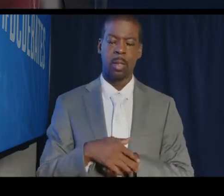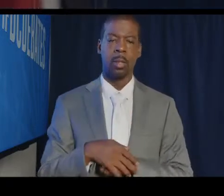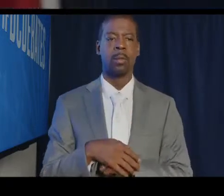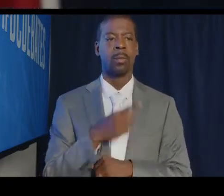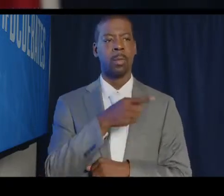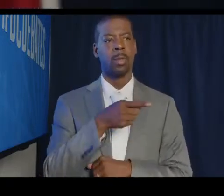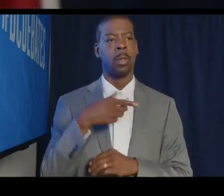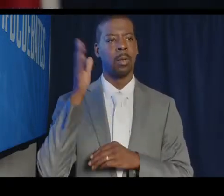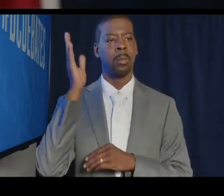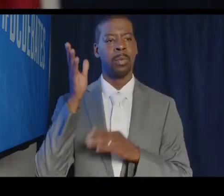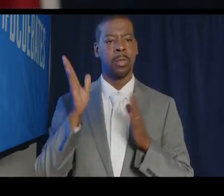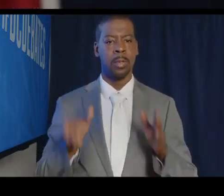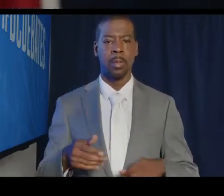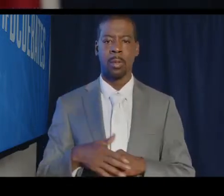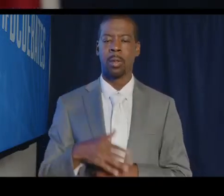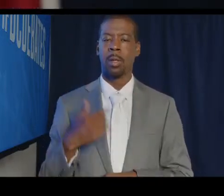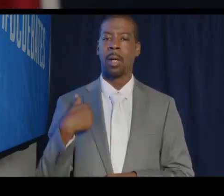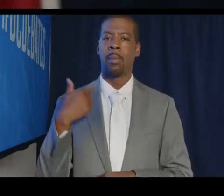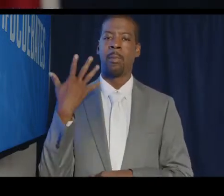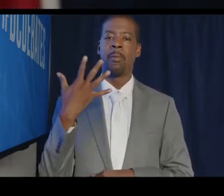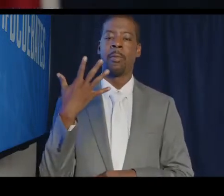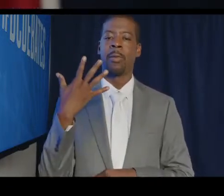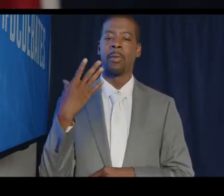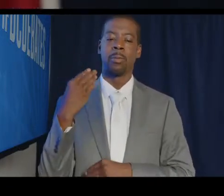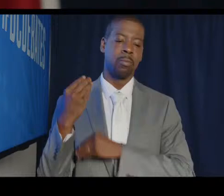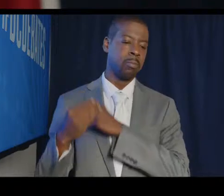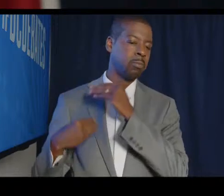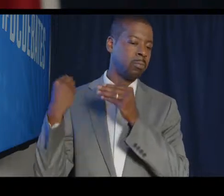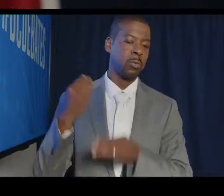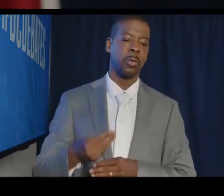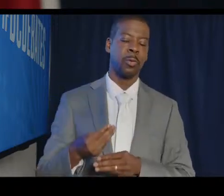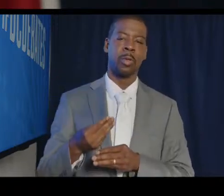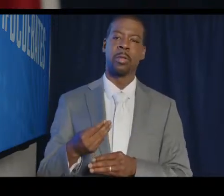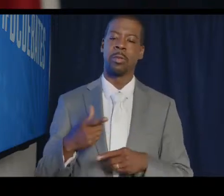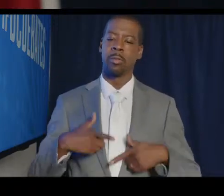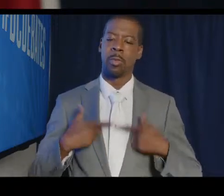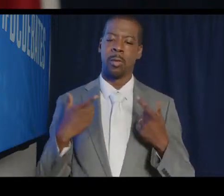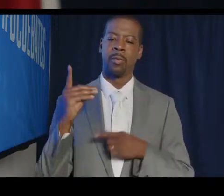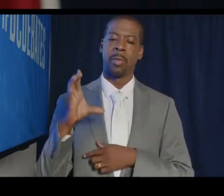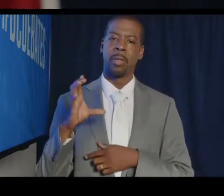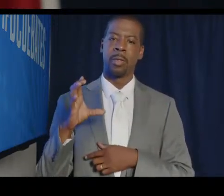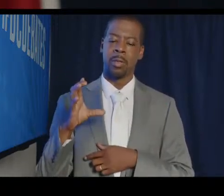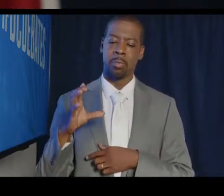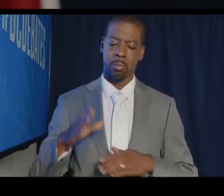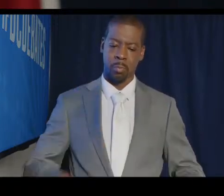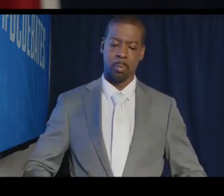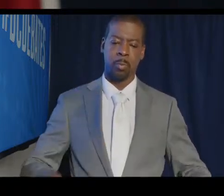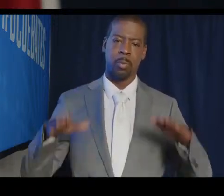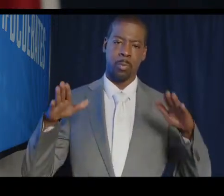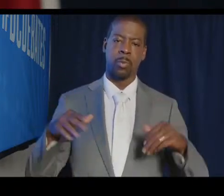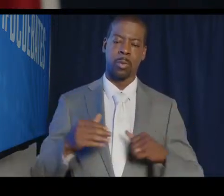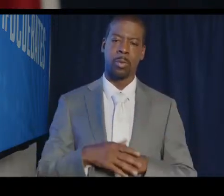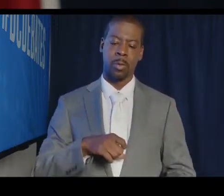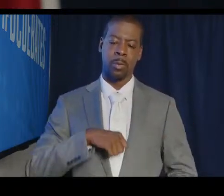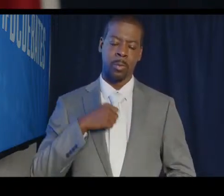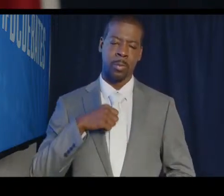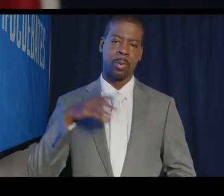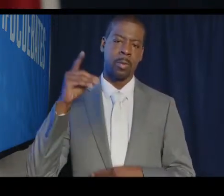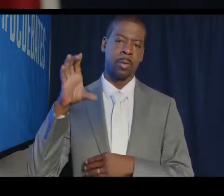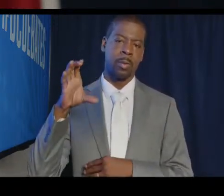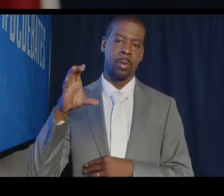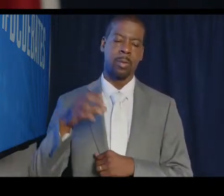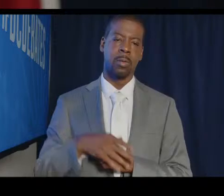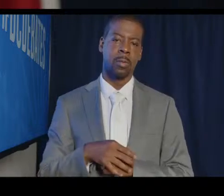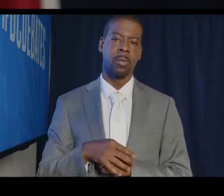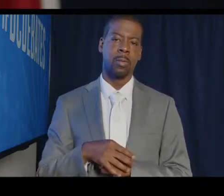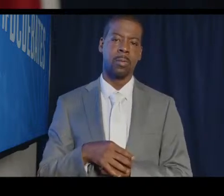moderator. I am a fifth-generation Washingtonian and so proud to be able to serve the city that I love as a council member. As a